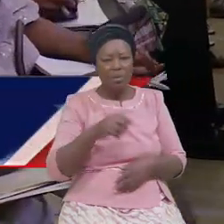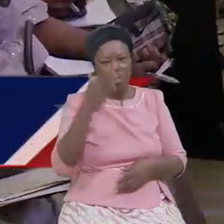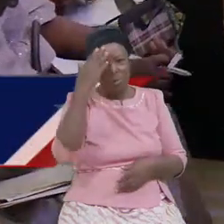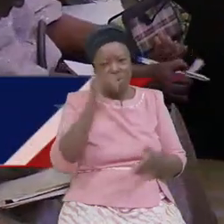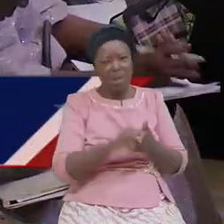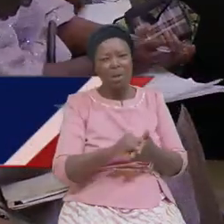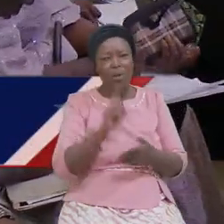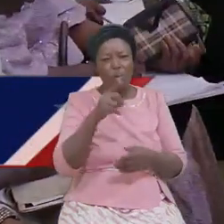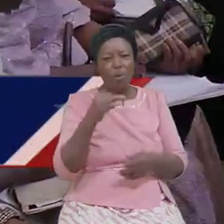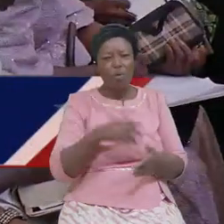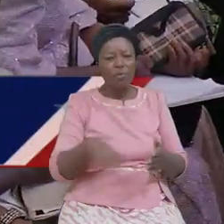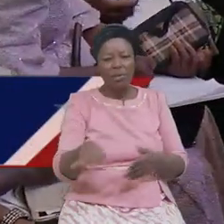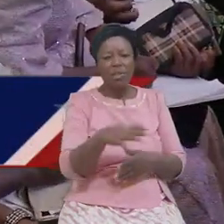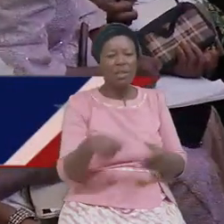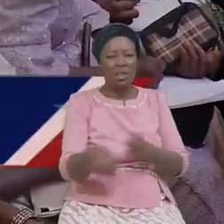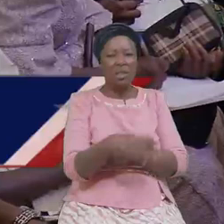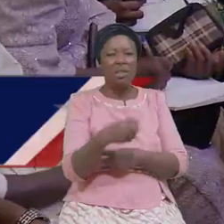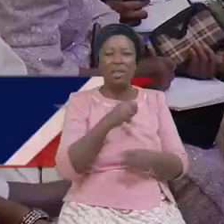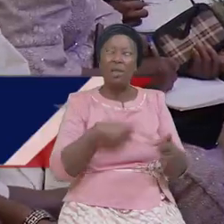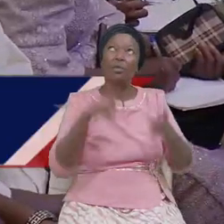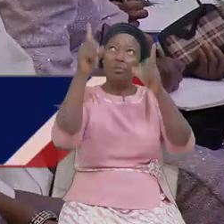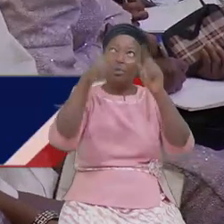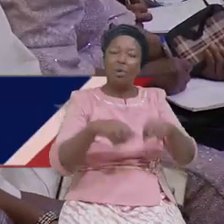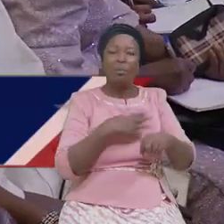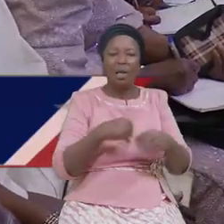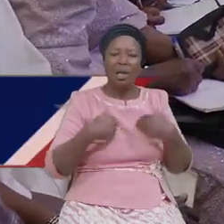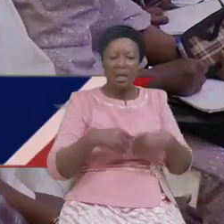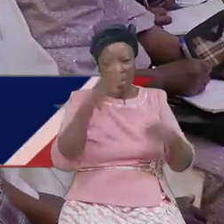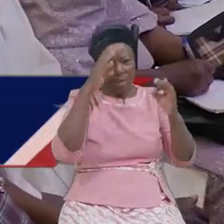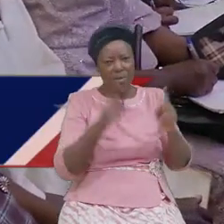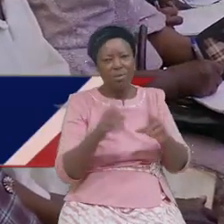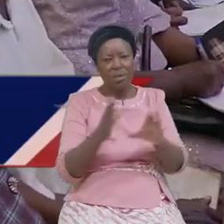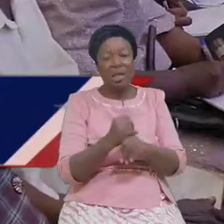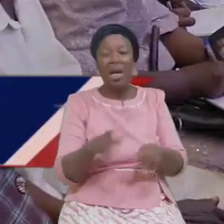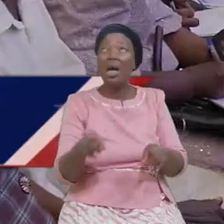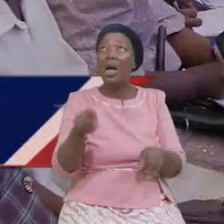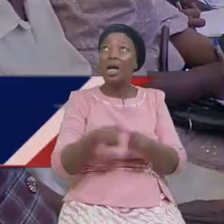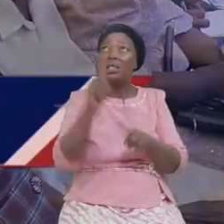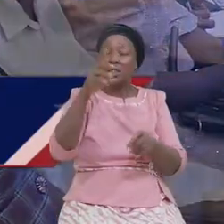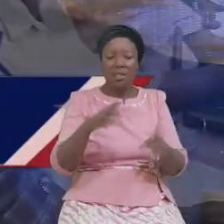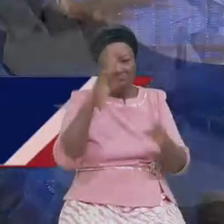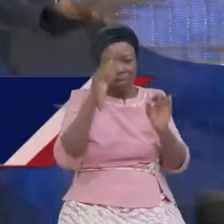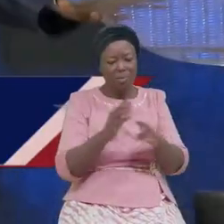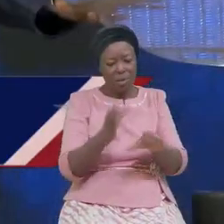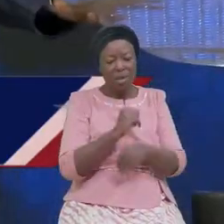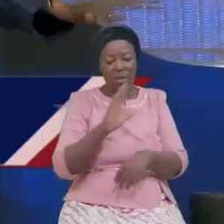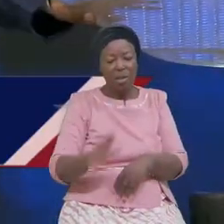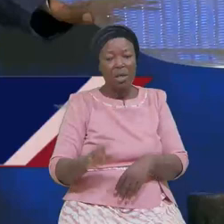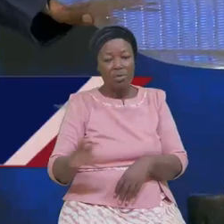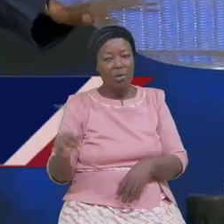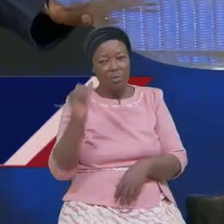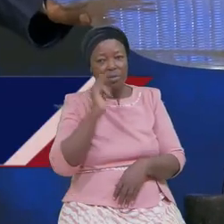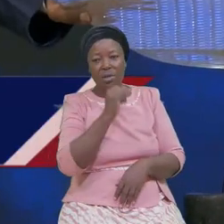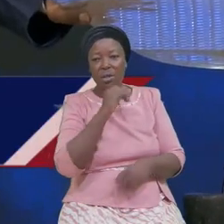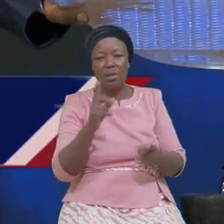will come and has intended to take all the children of Israel to the promised land, to the pleasant land. He